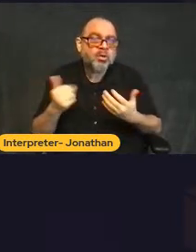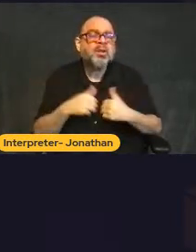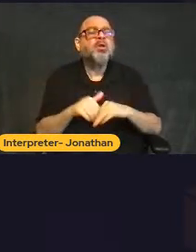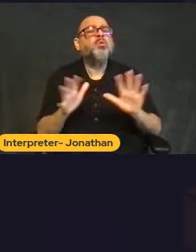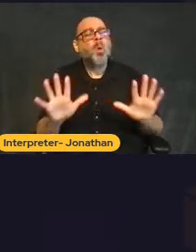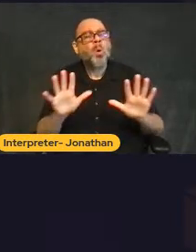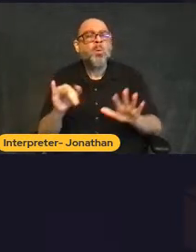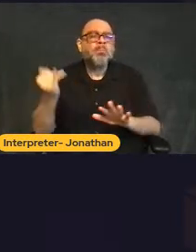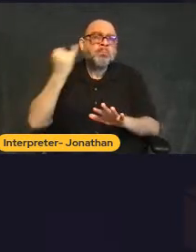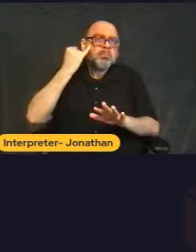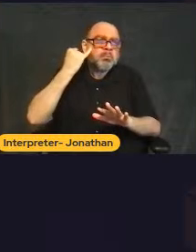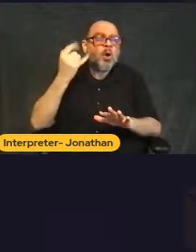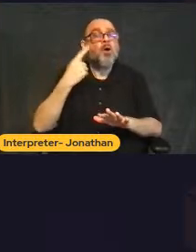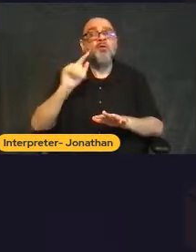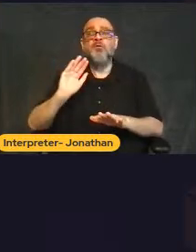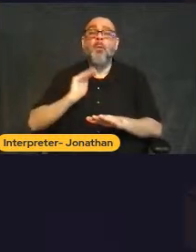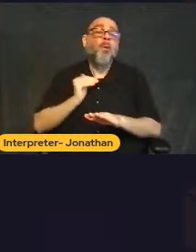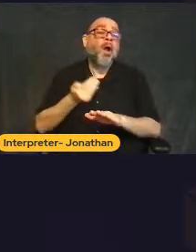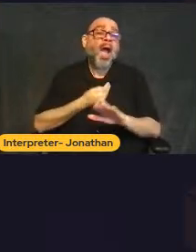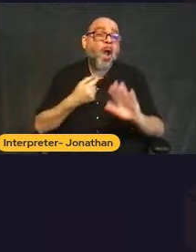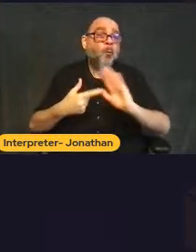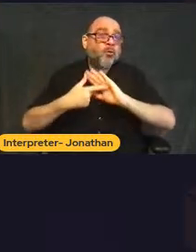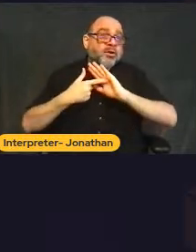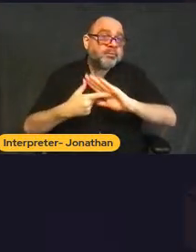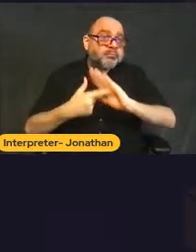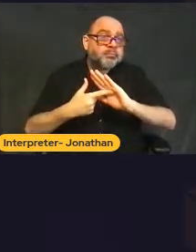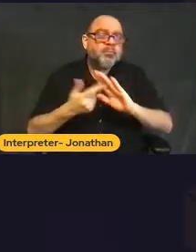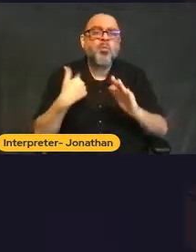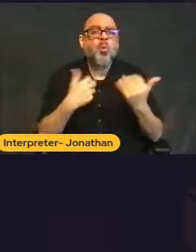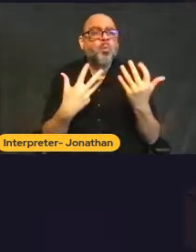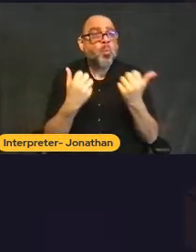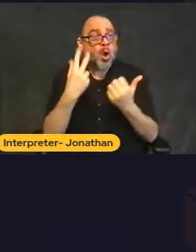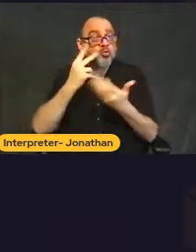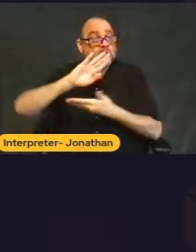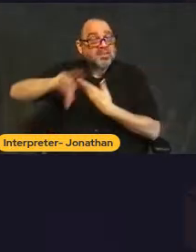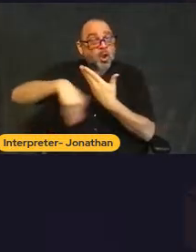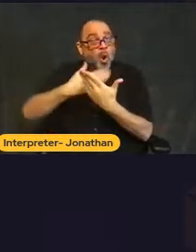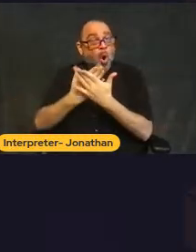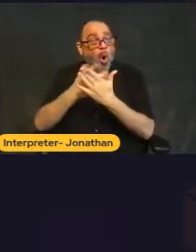that for our use case, we actually want to see all of those details.